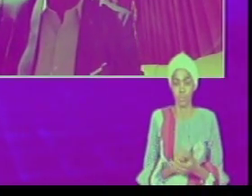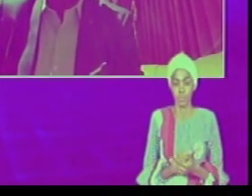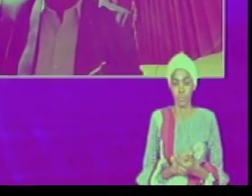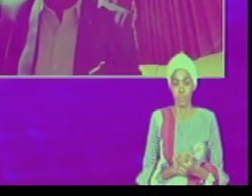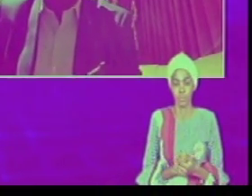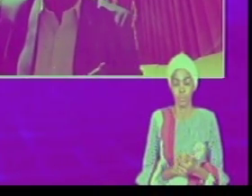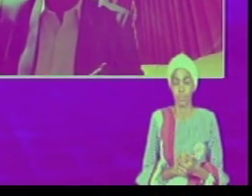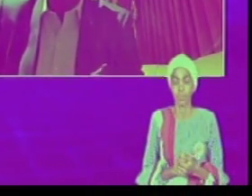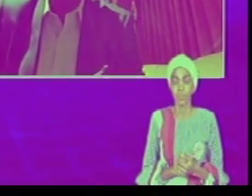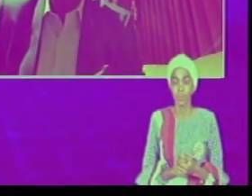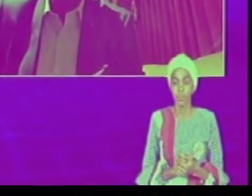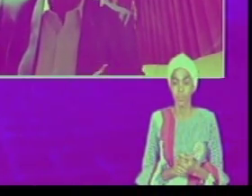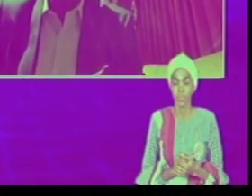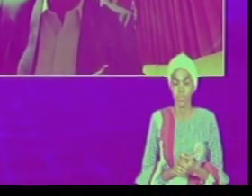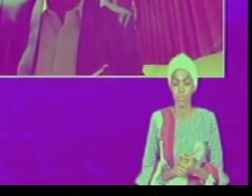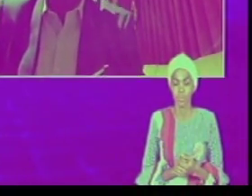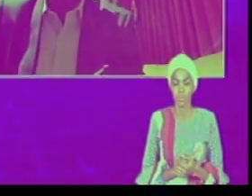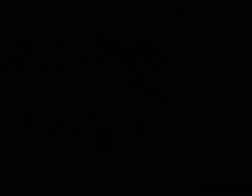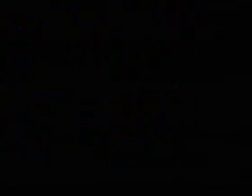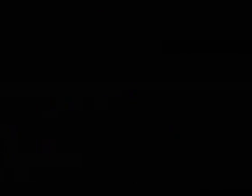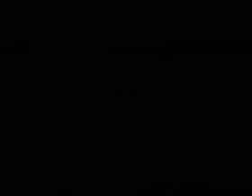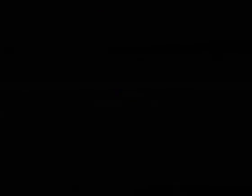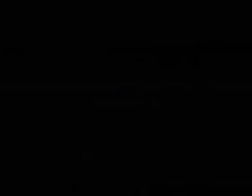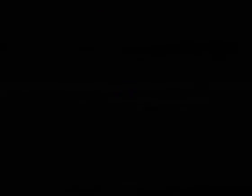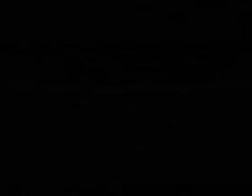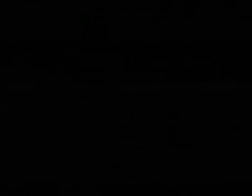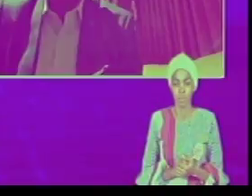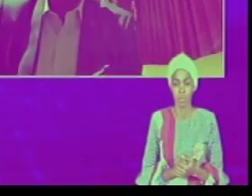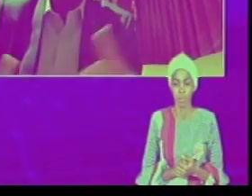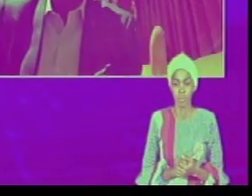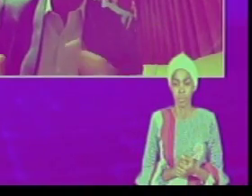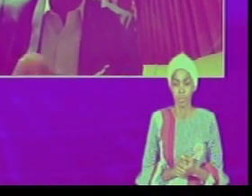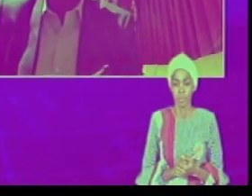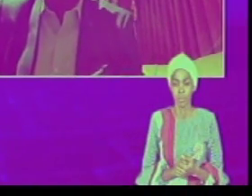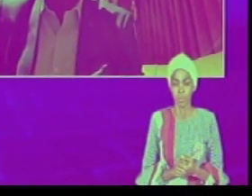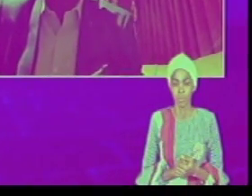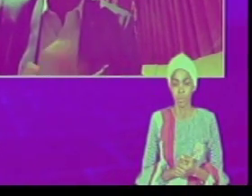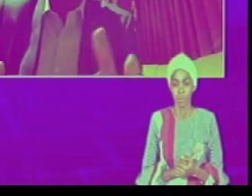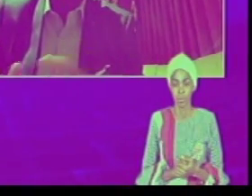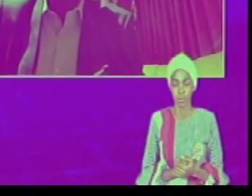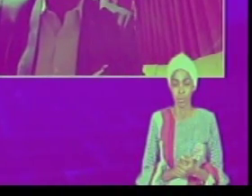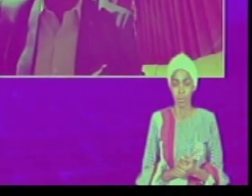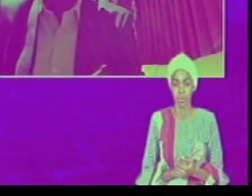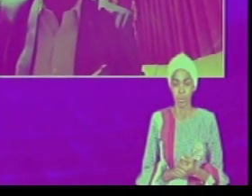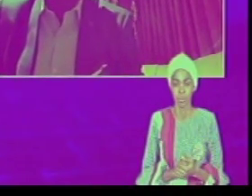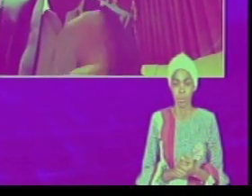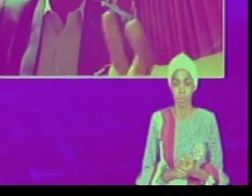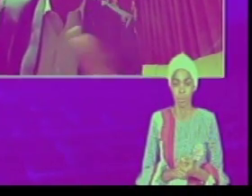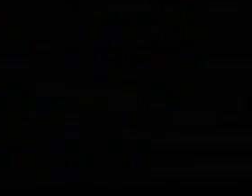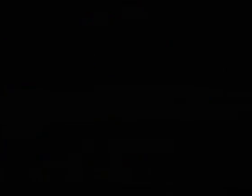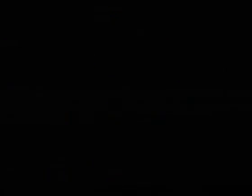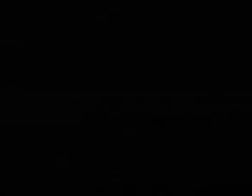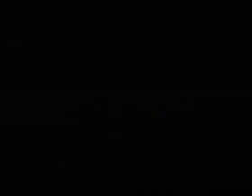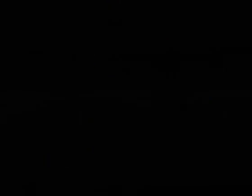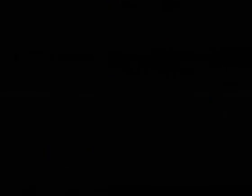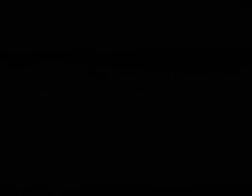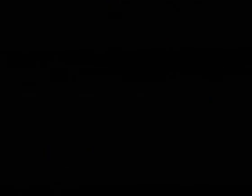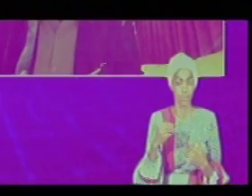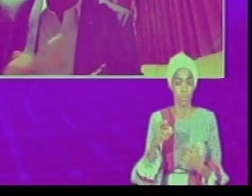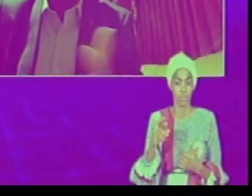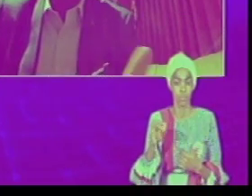passage and become viable adults. Hormonal changes, psychosocial changes, expansion of your